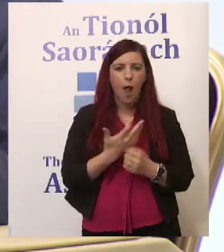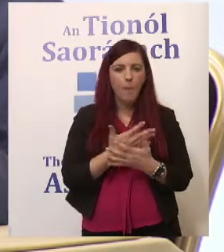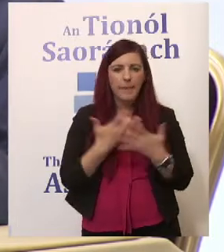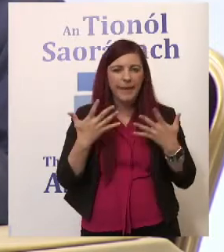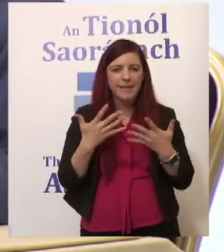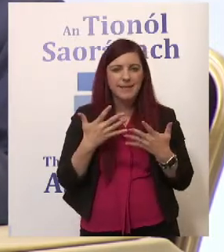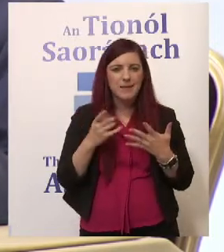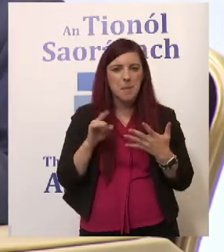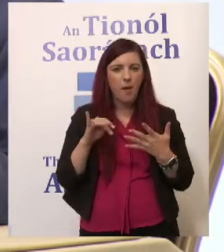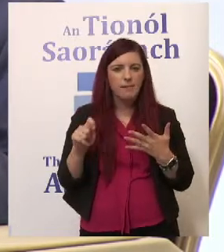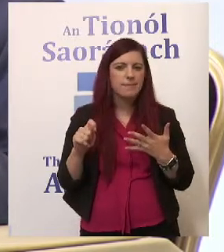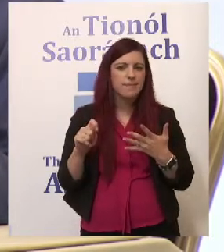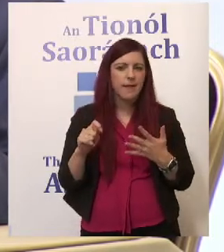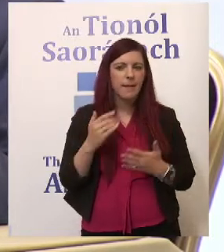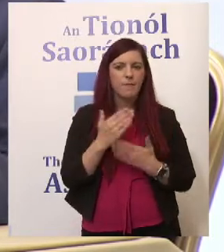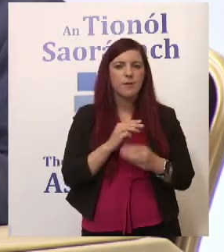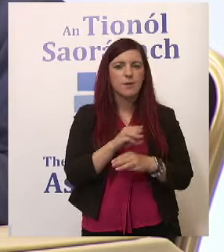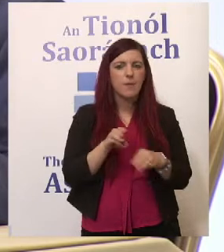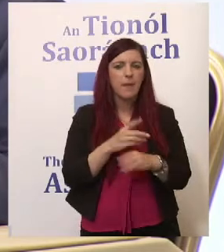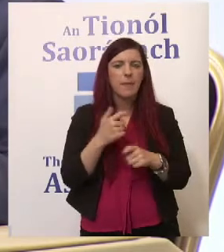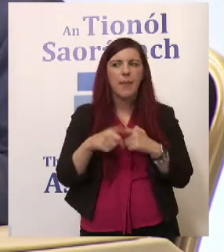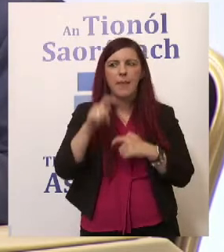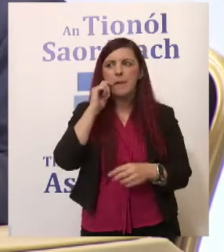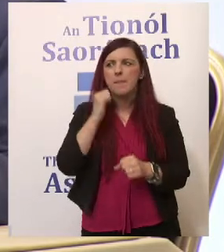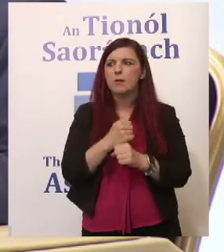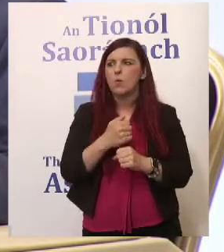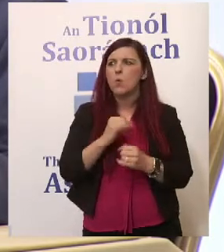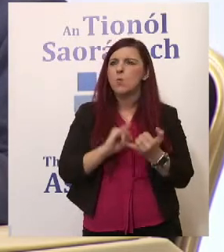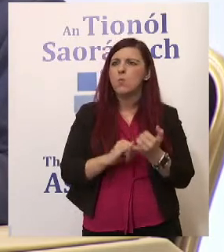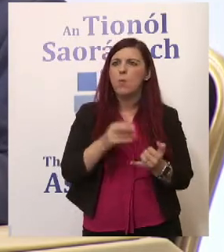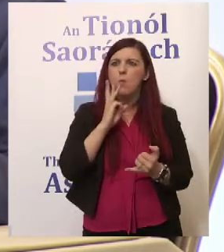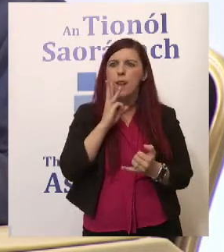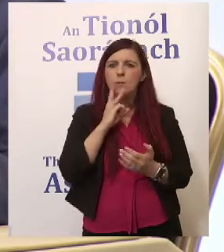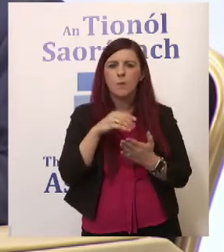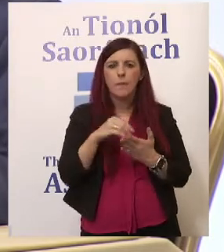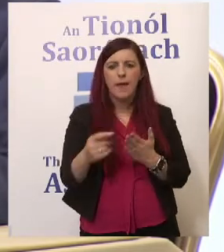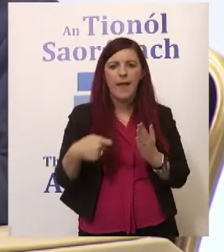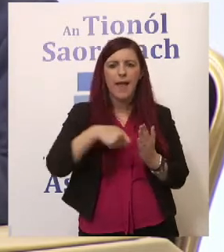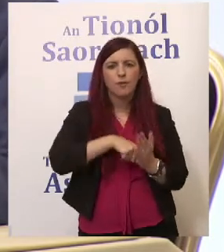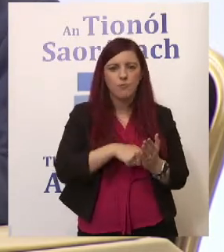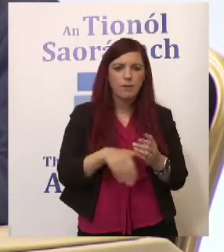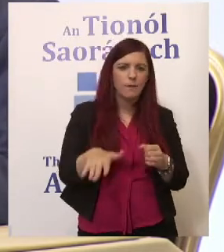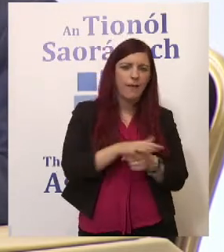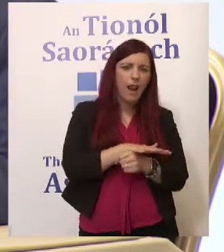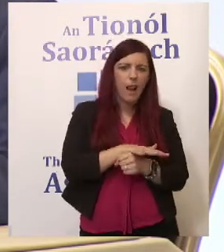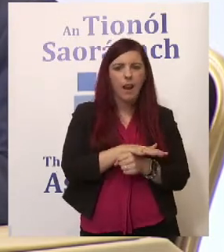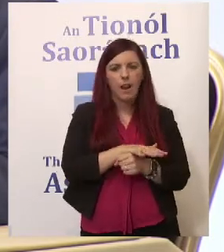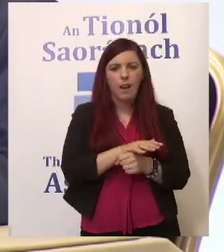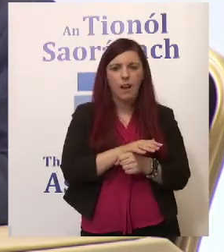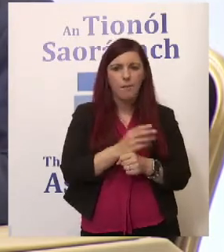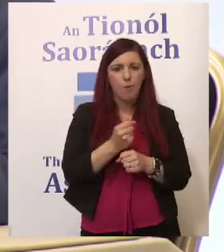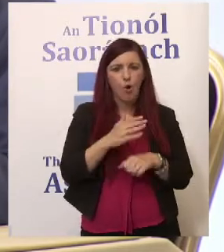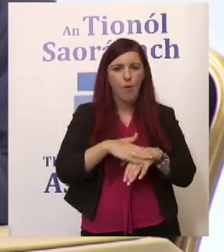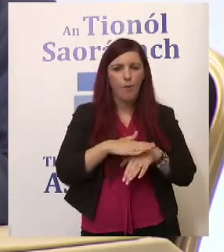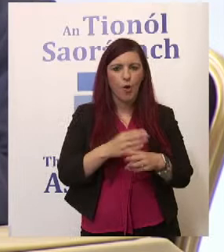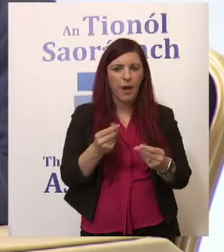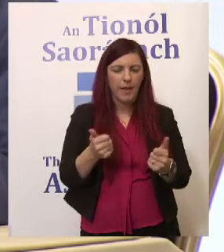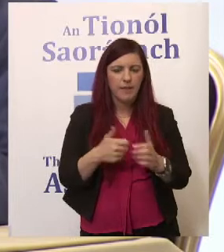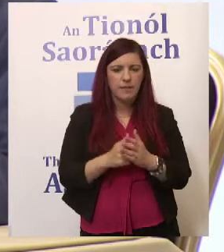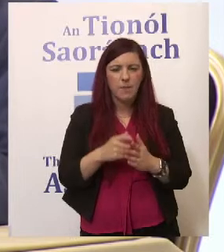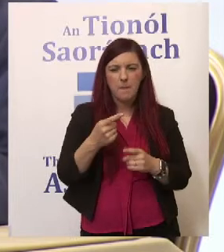people's reluctance then, it's about who's willing to pay extra to fill up that pot. If I can just come back just to the